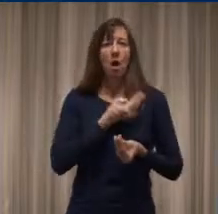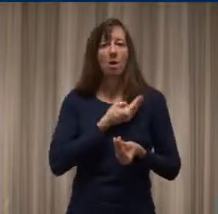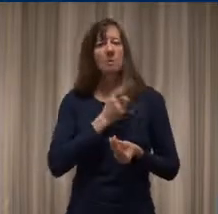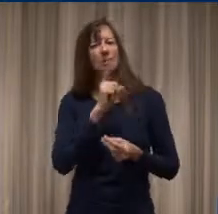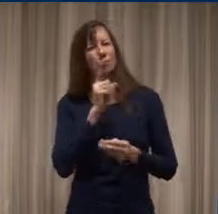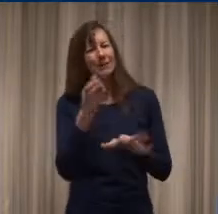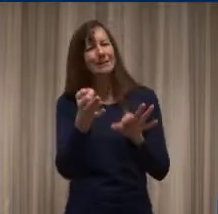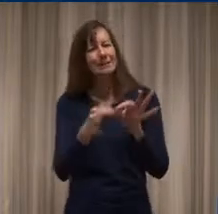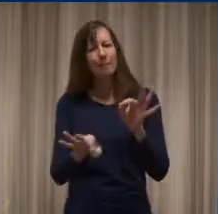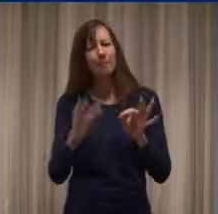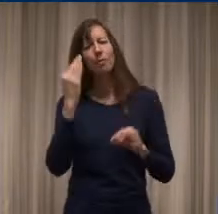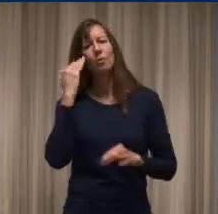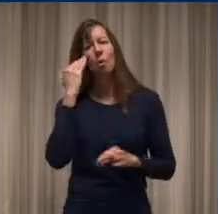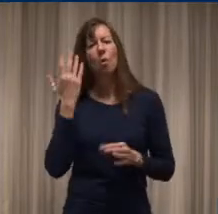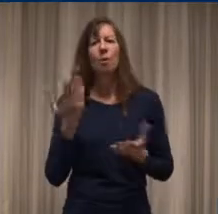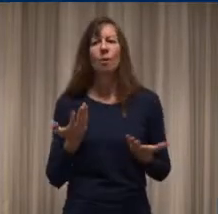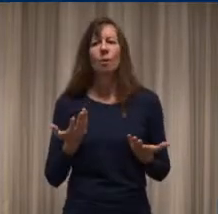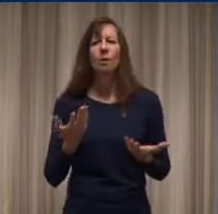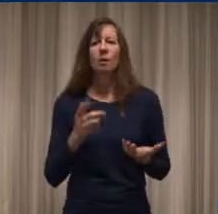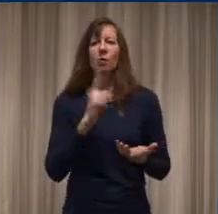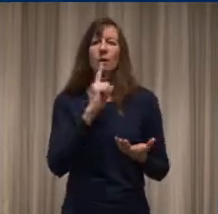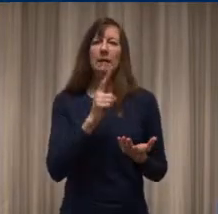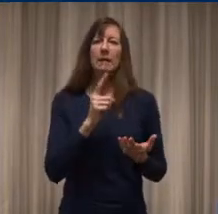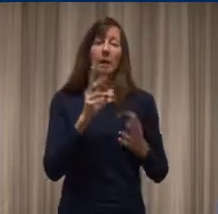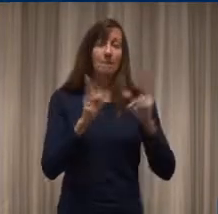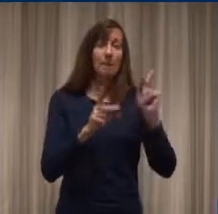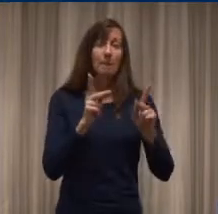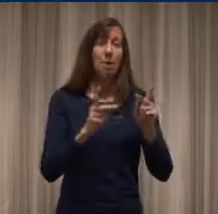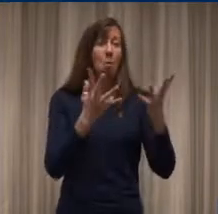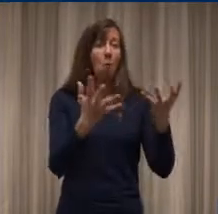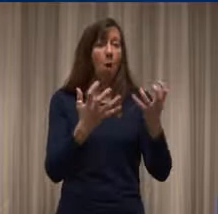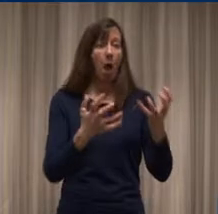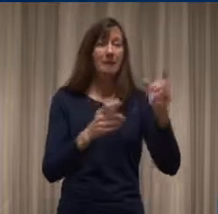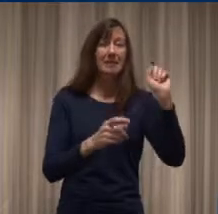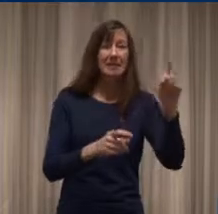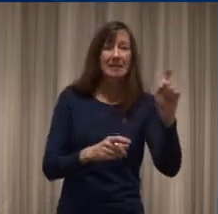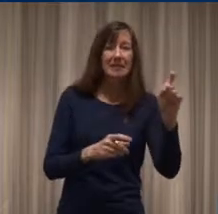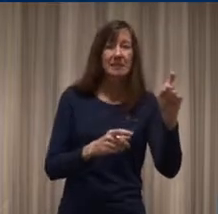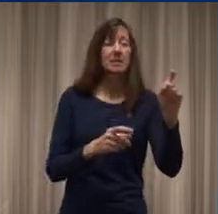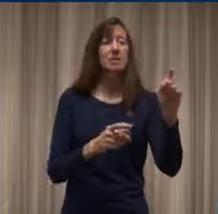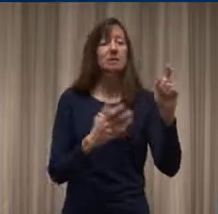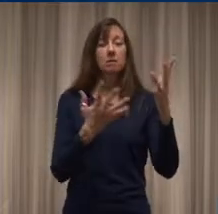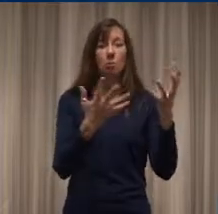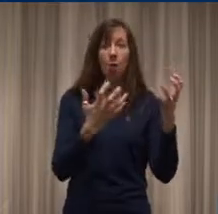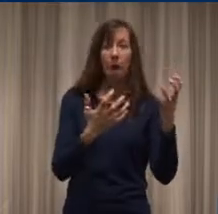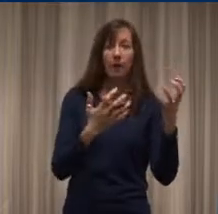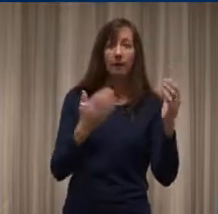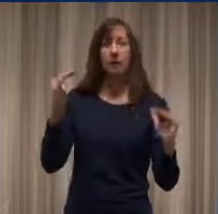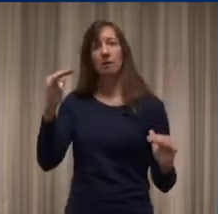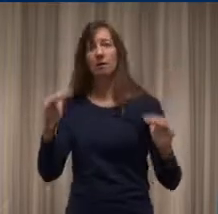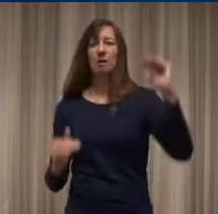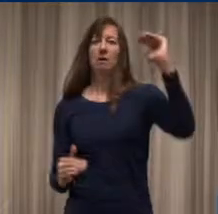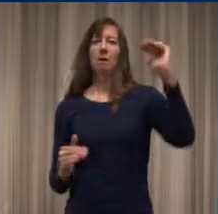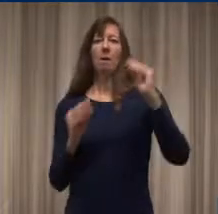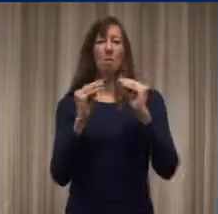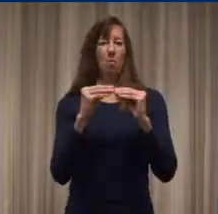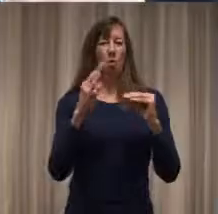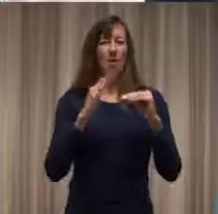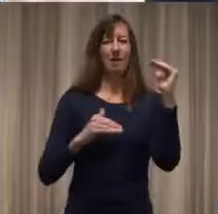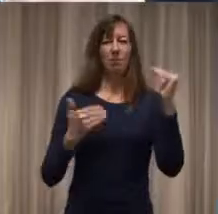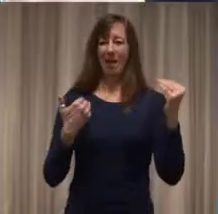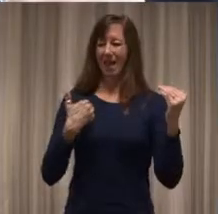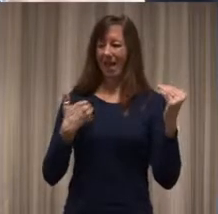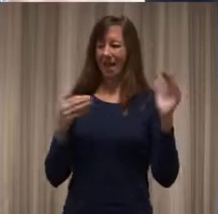demand is far greater than the supply, largely due to the slow scale up of production on the